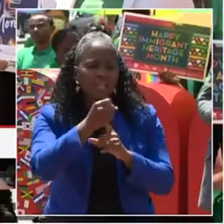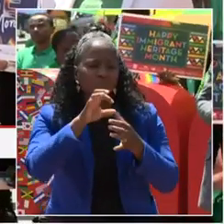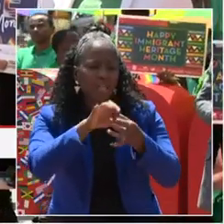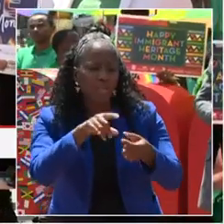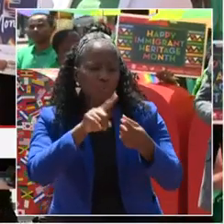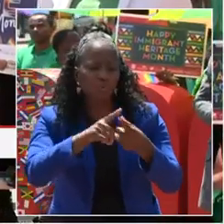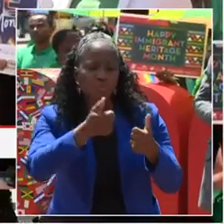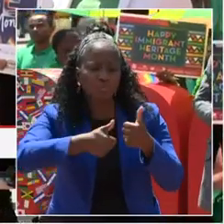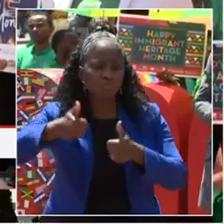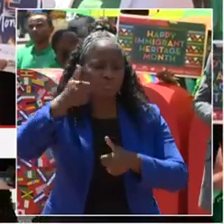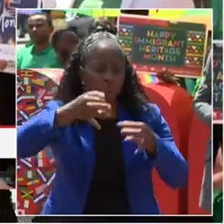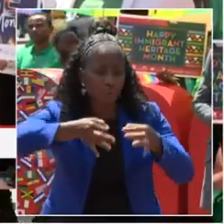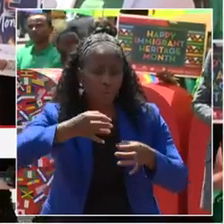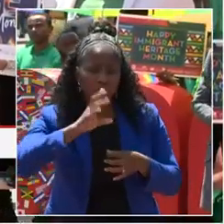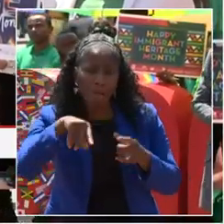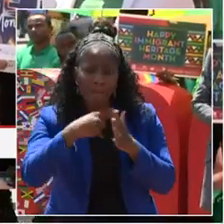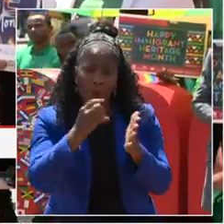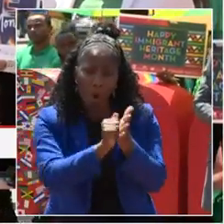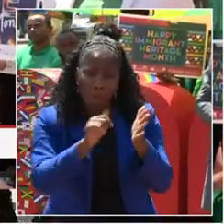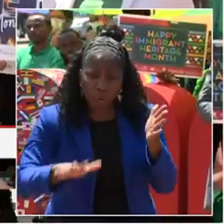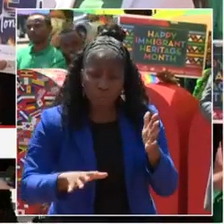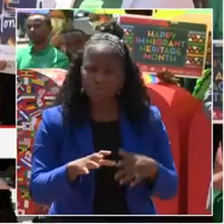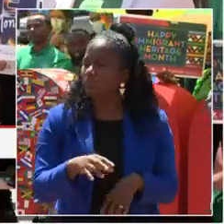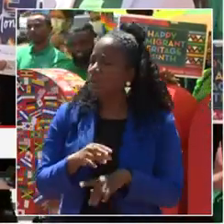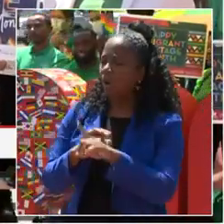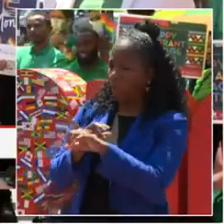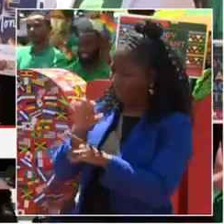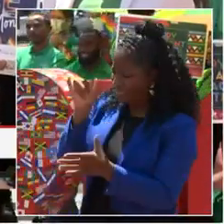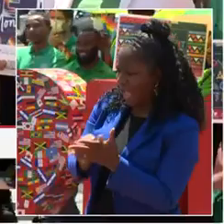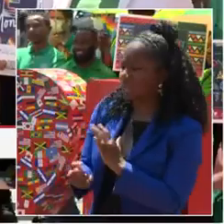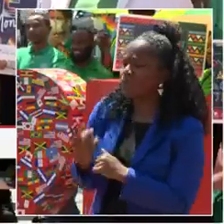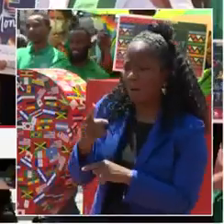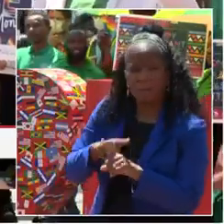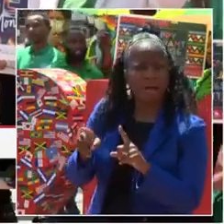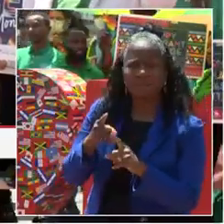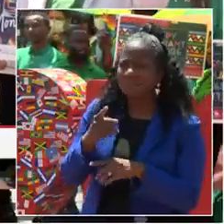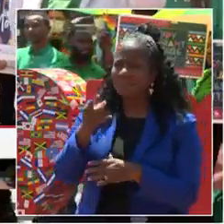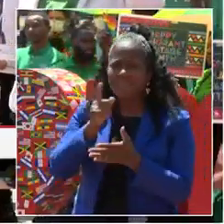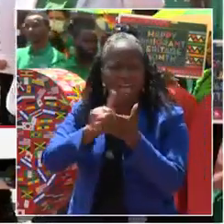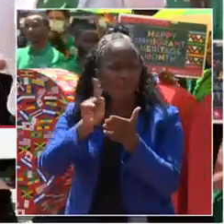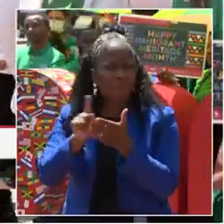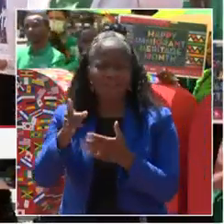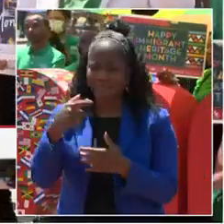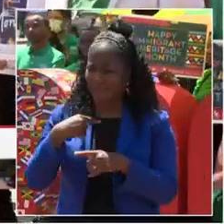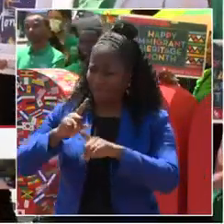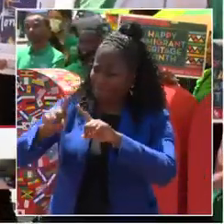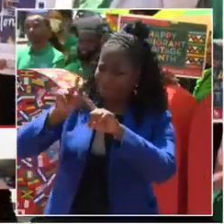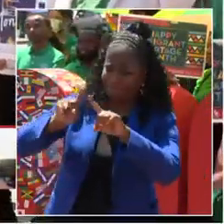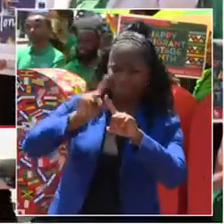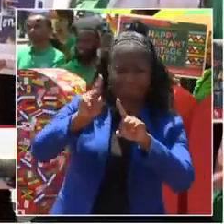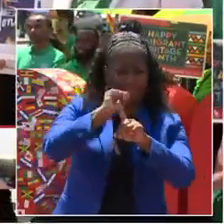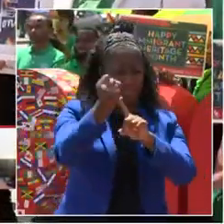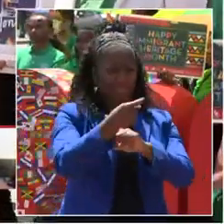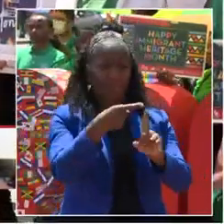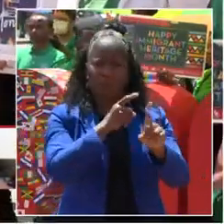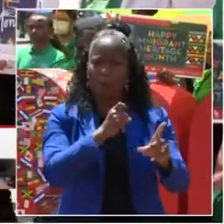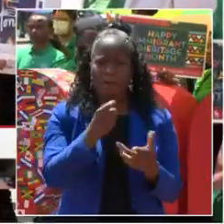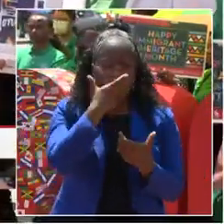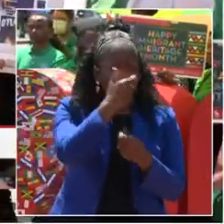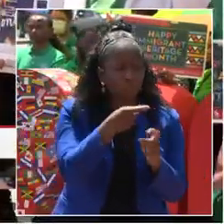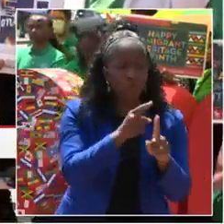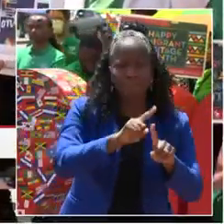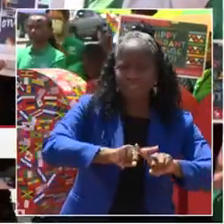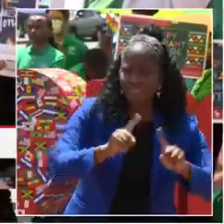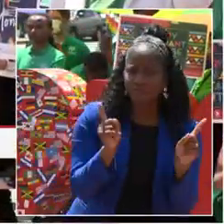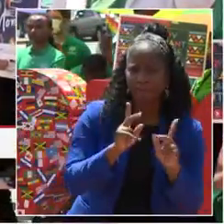referring to the abortion case? Well, that's one, but every week, they're releasing a list of different cases that have interest from, different